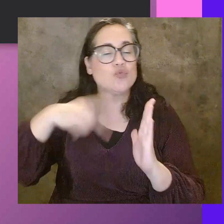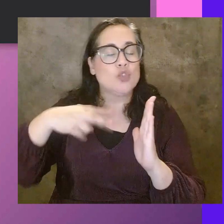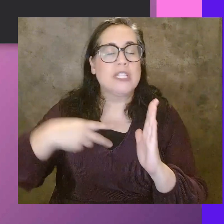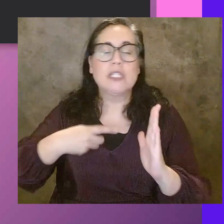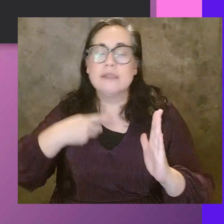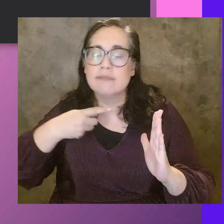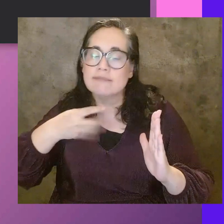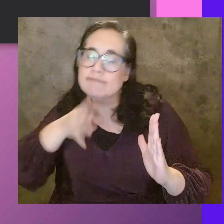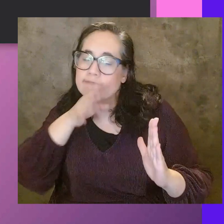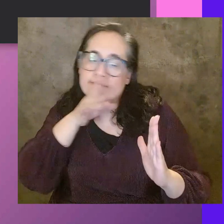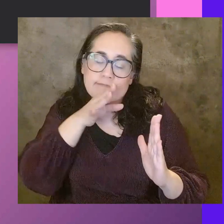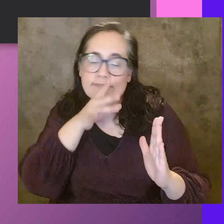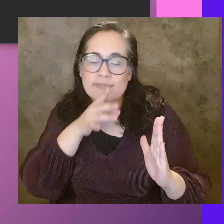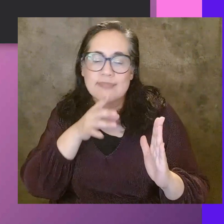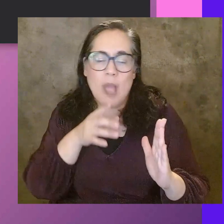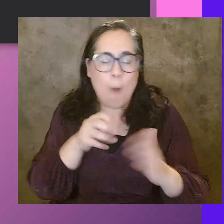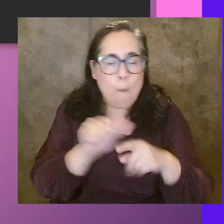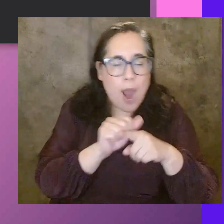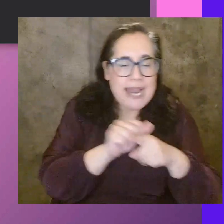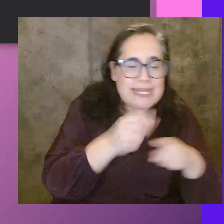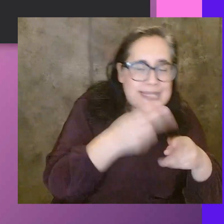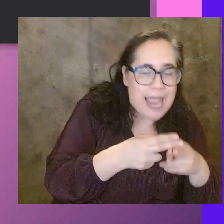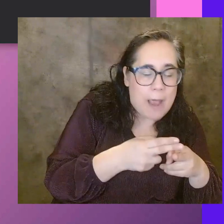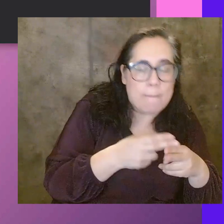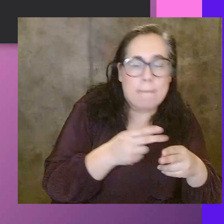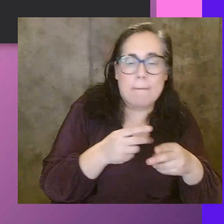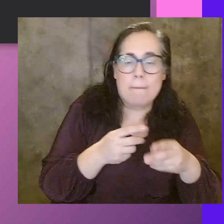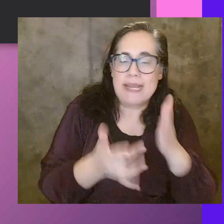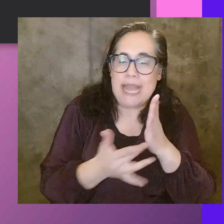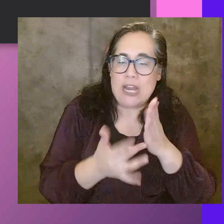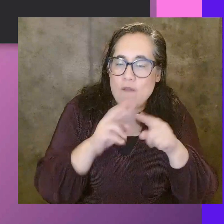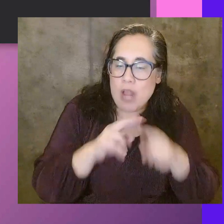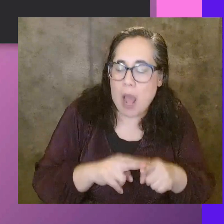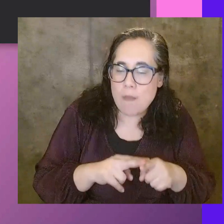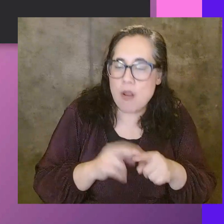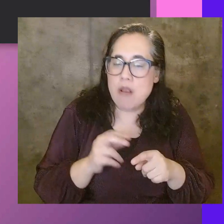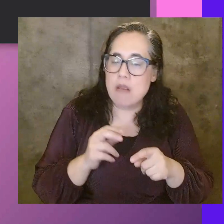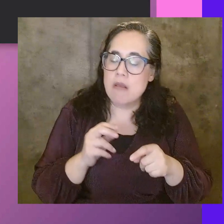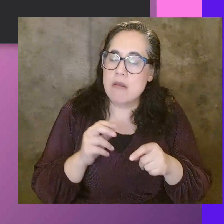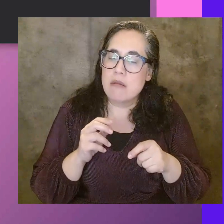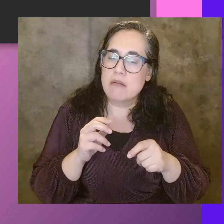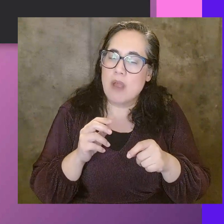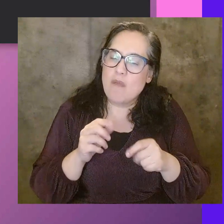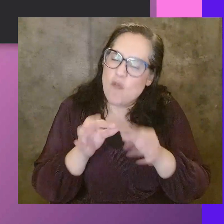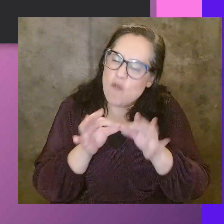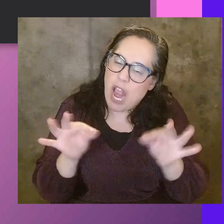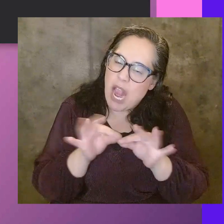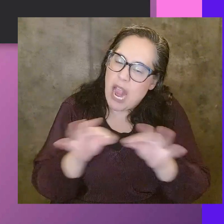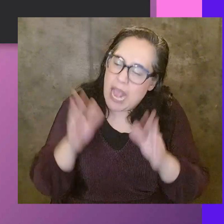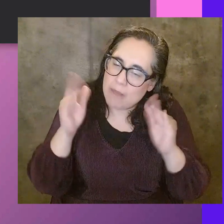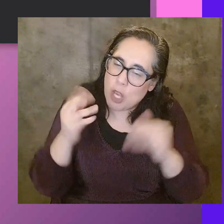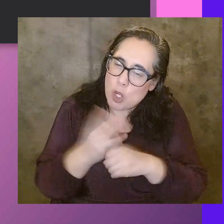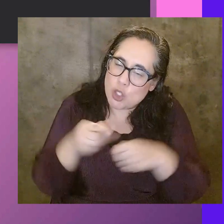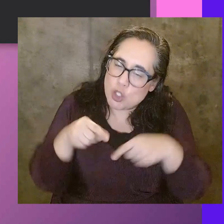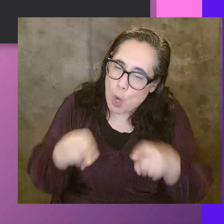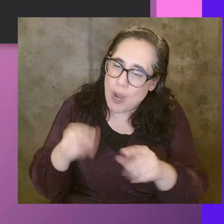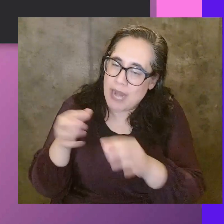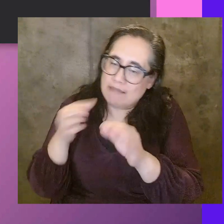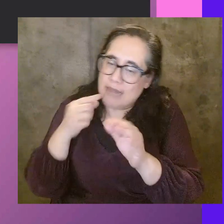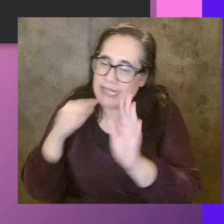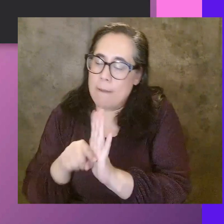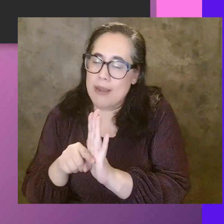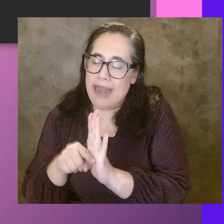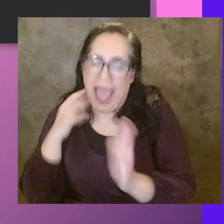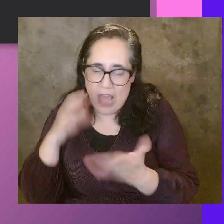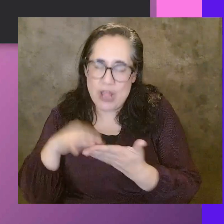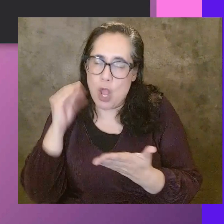practice names, technical vocabulary, acronyms, and phrases I expect to use during the assignment. I've